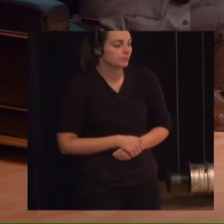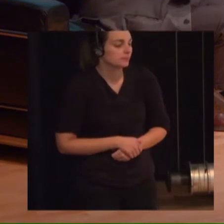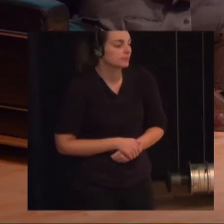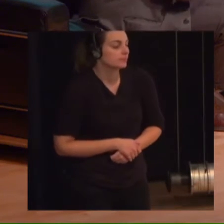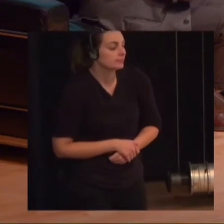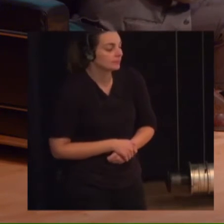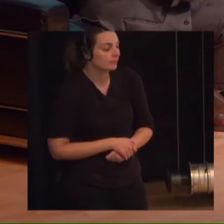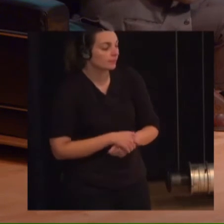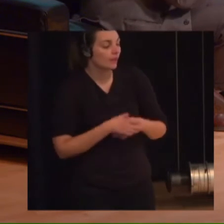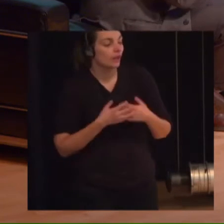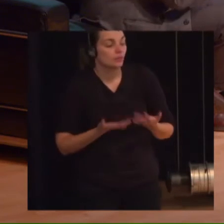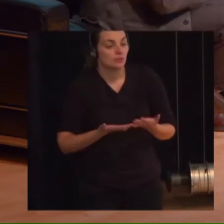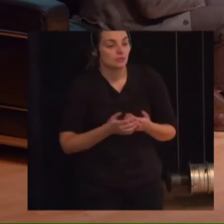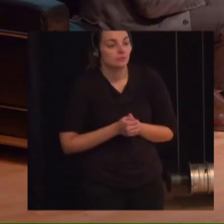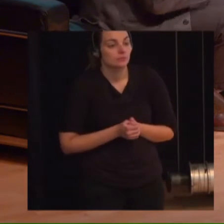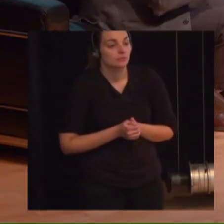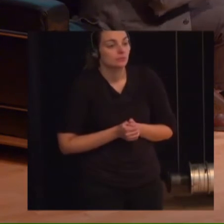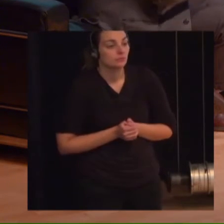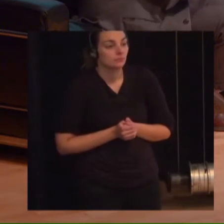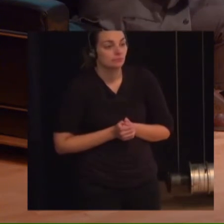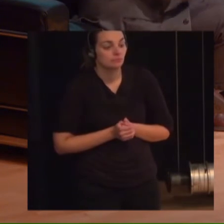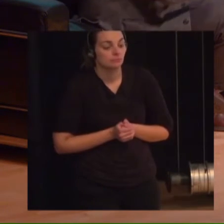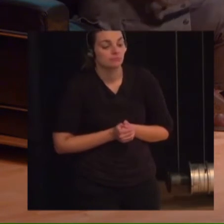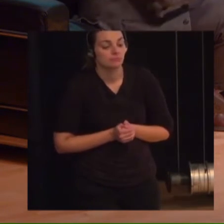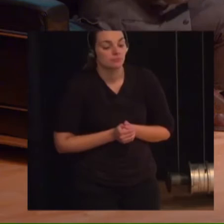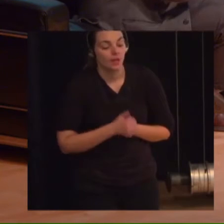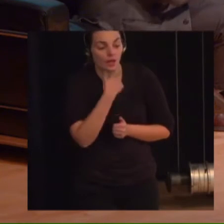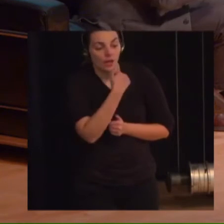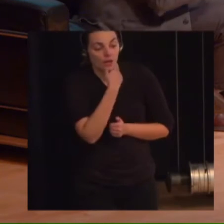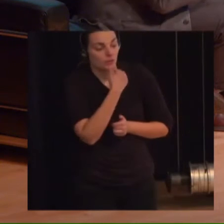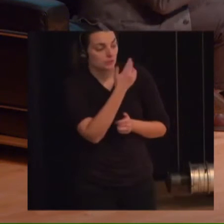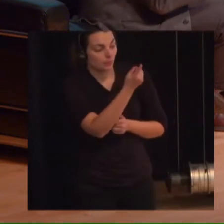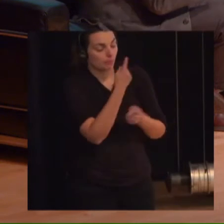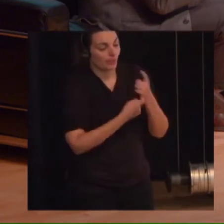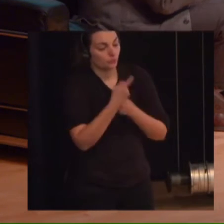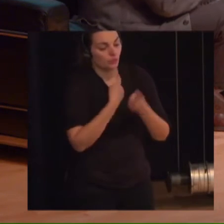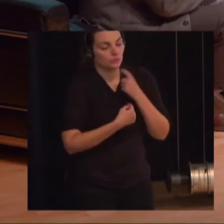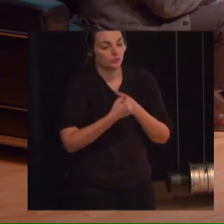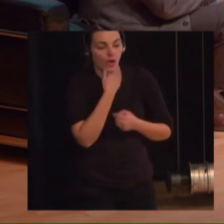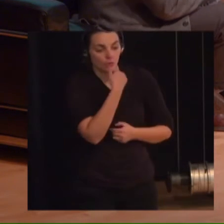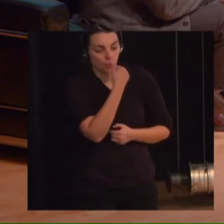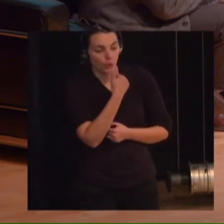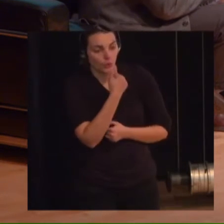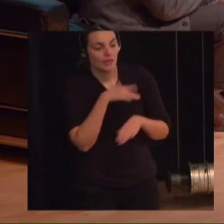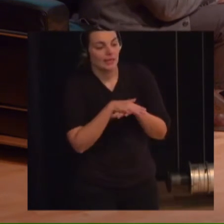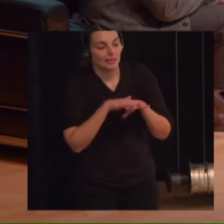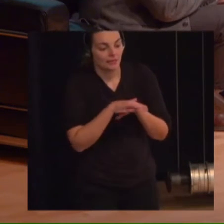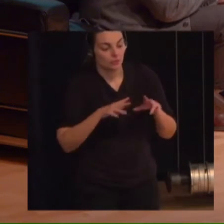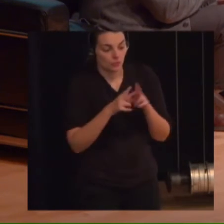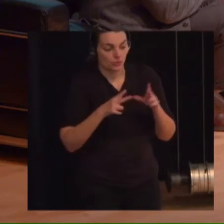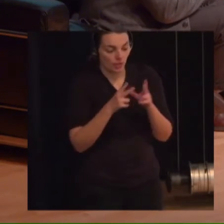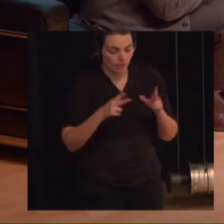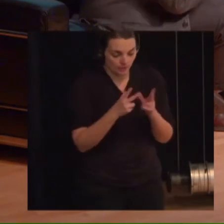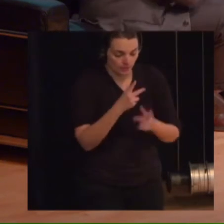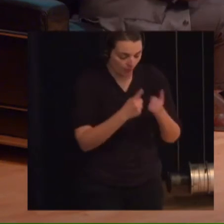terms of feeding the information of the media, and to what extent a debate that sometimes is very intense, it does